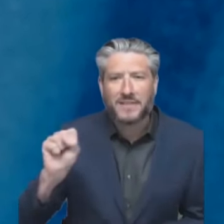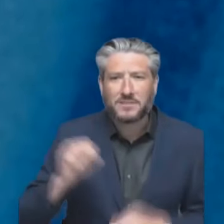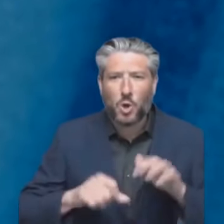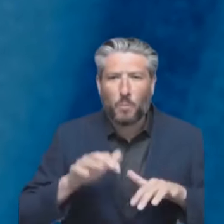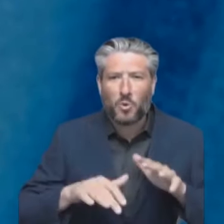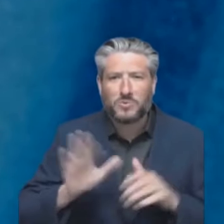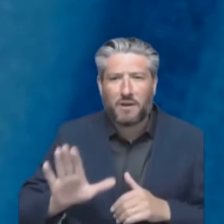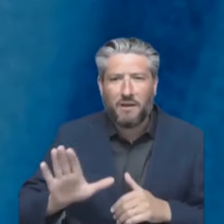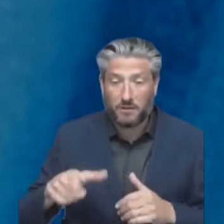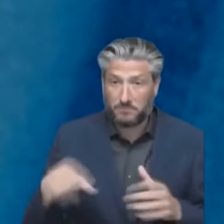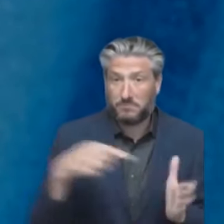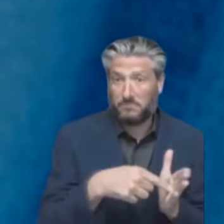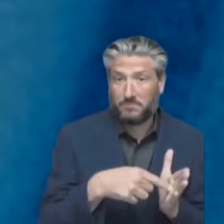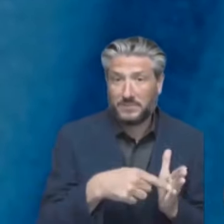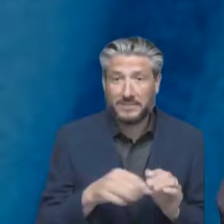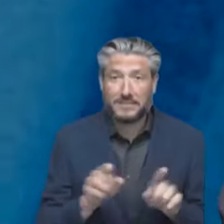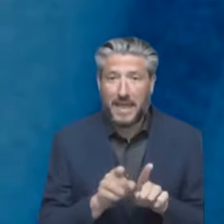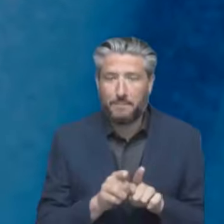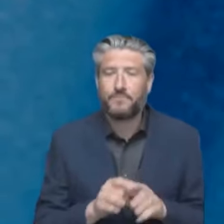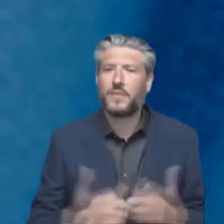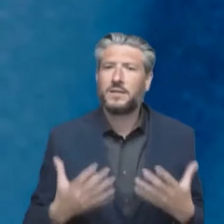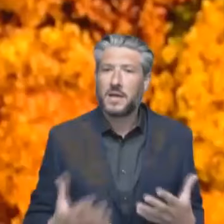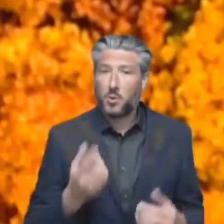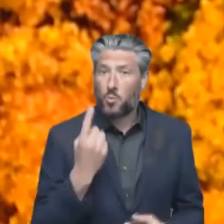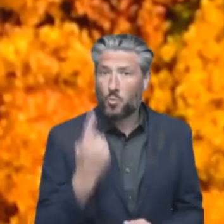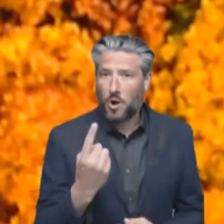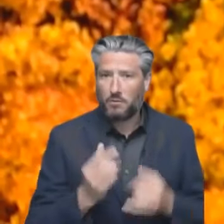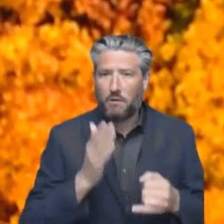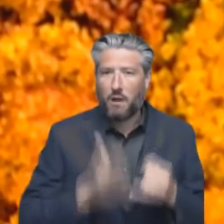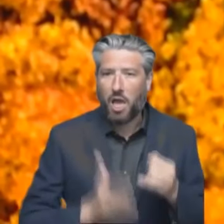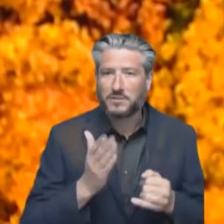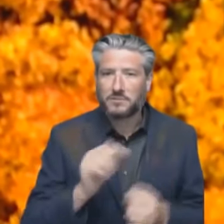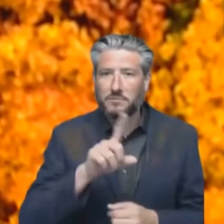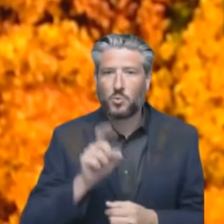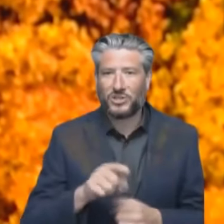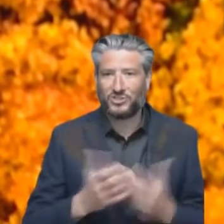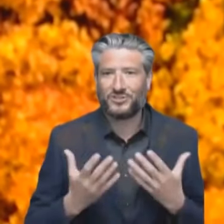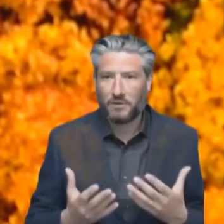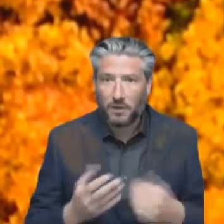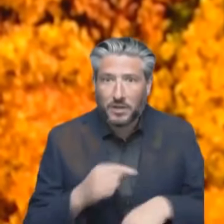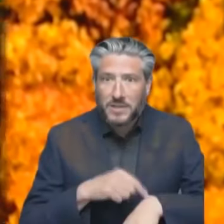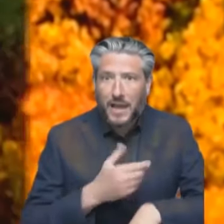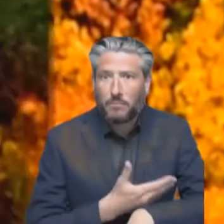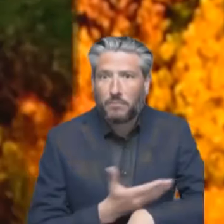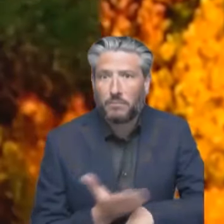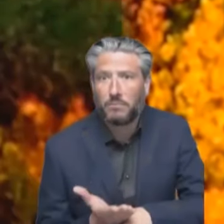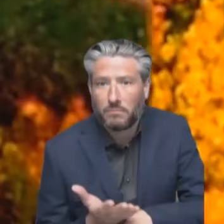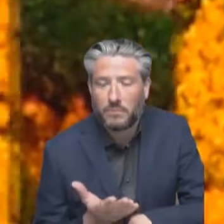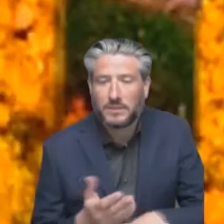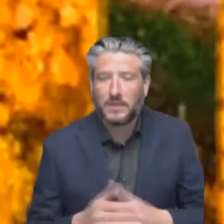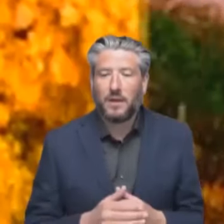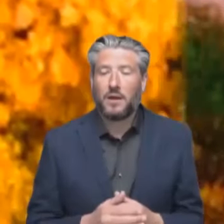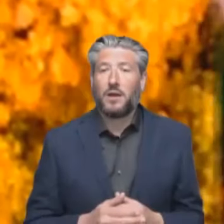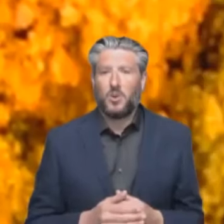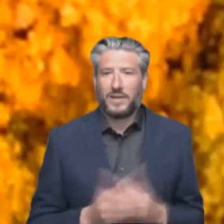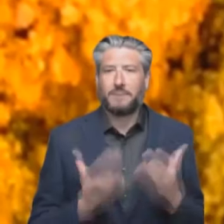can take one last question. Okay. Because I can see that time is getting away from us. The last question comes from Luis Torado.